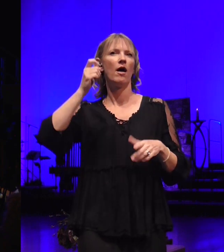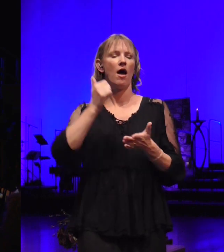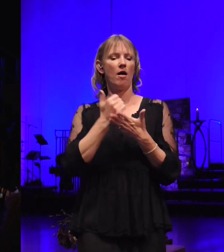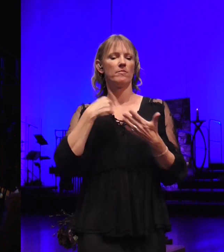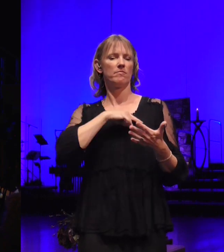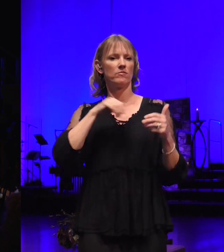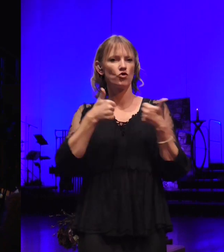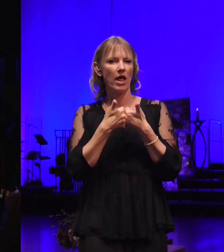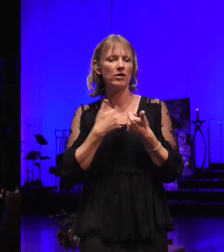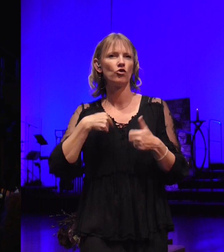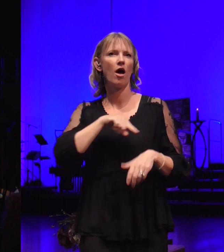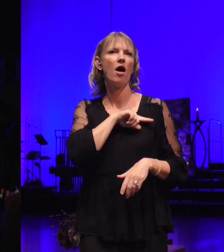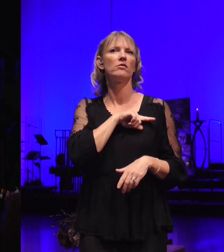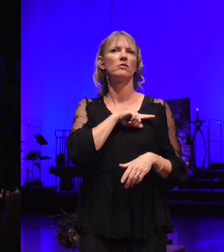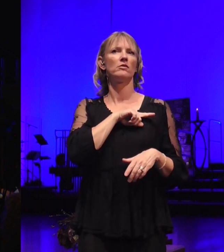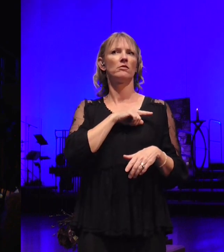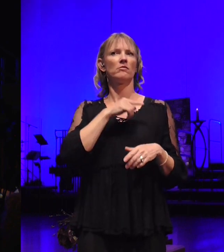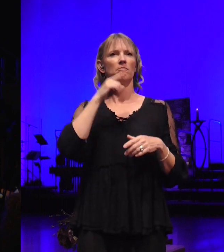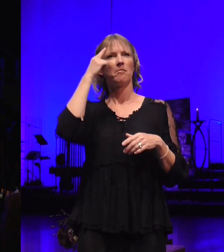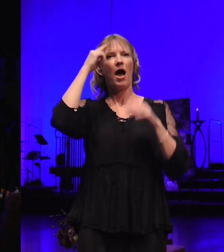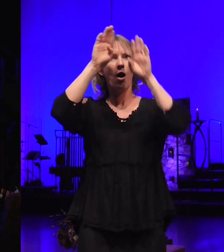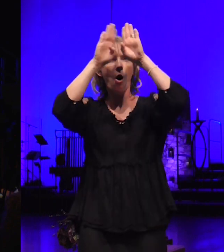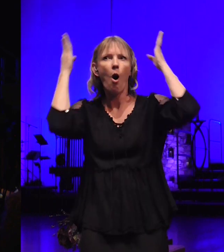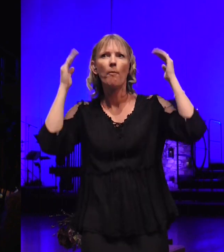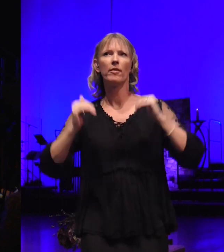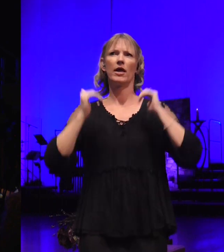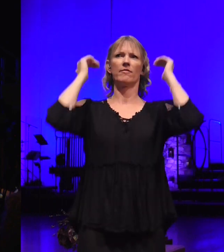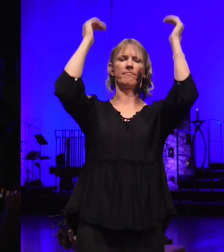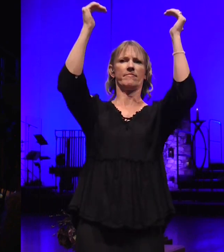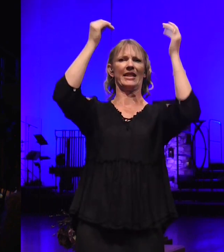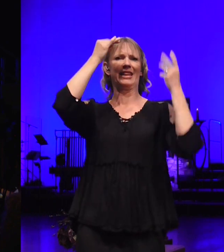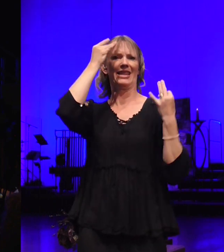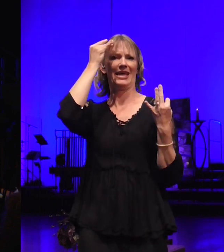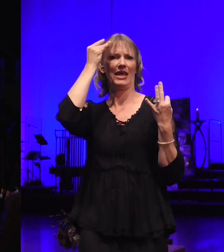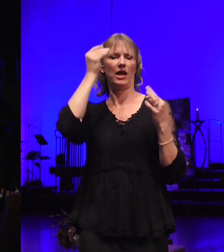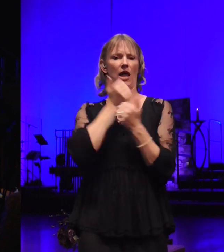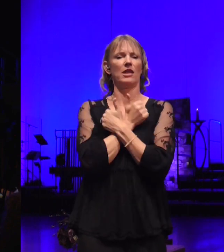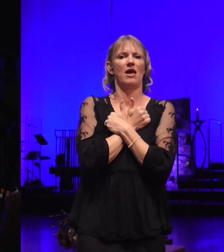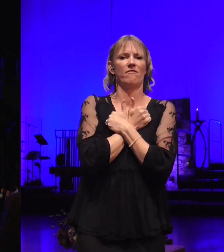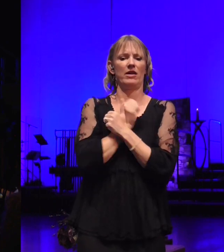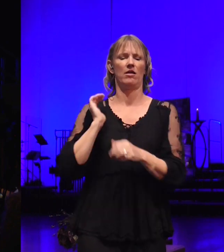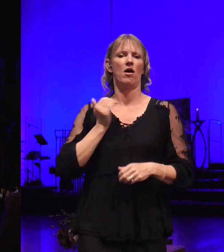mind to a higher way of thinking and a greater way of loving in our lives.